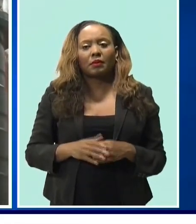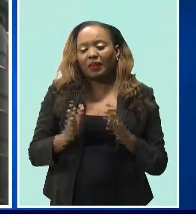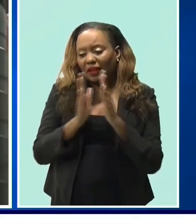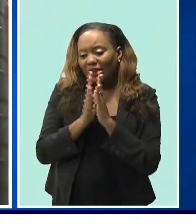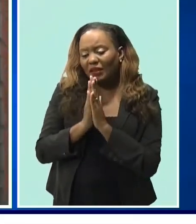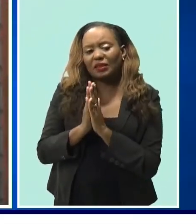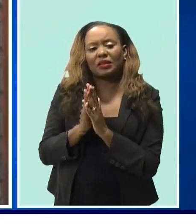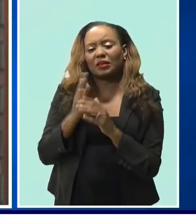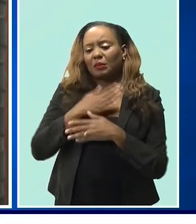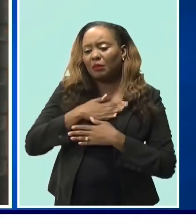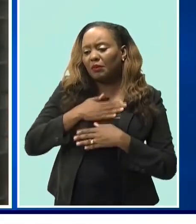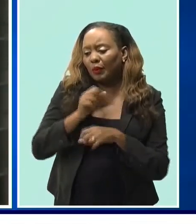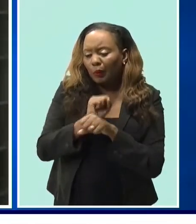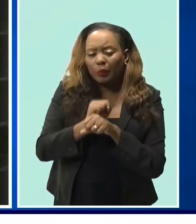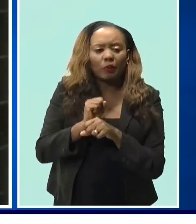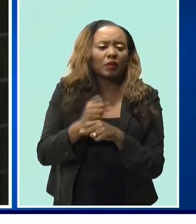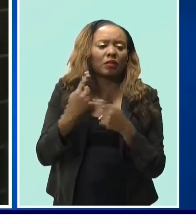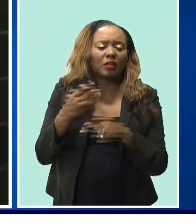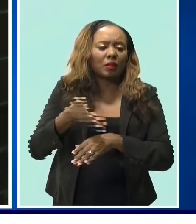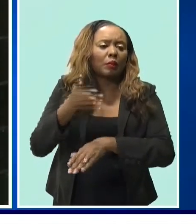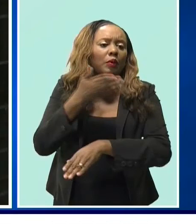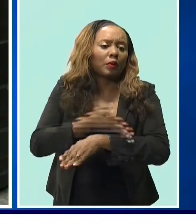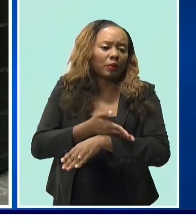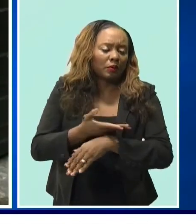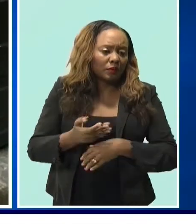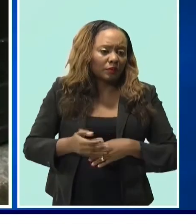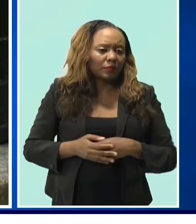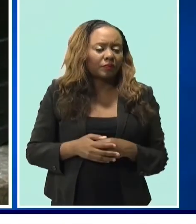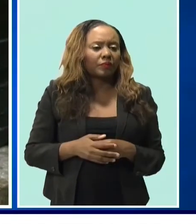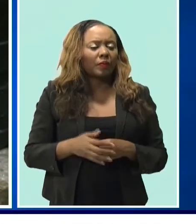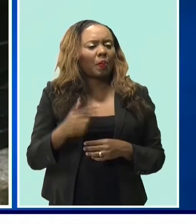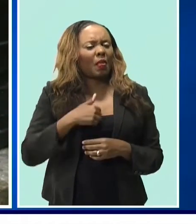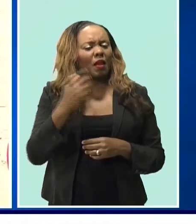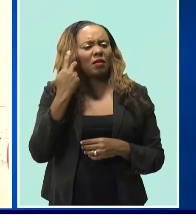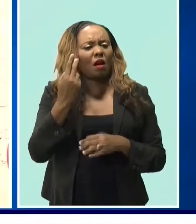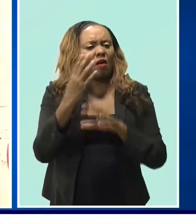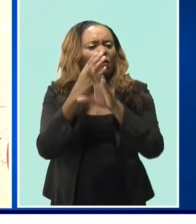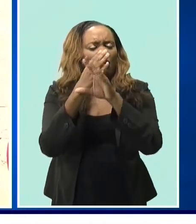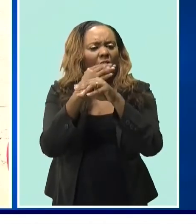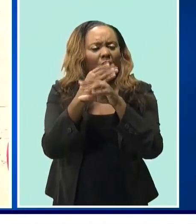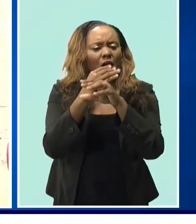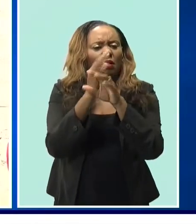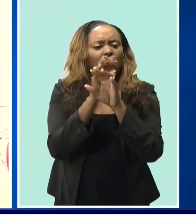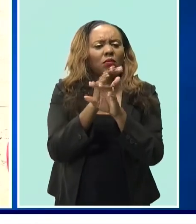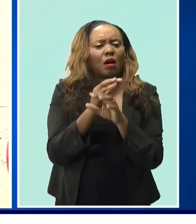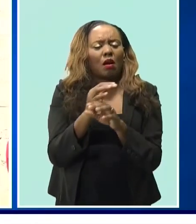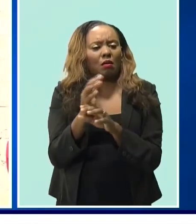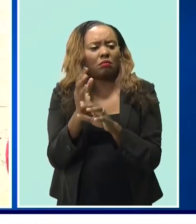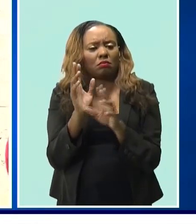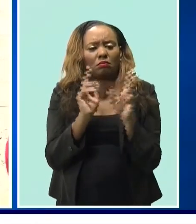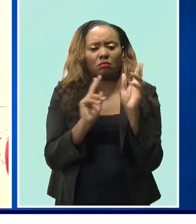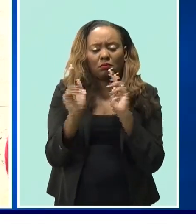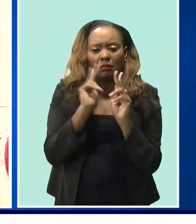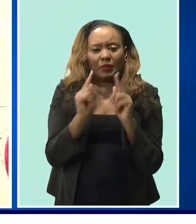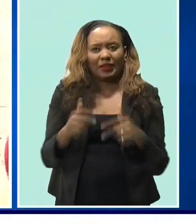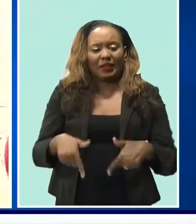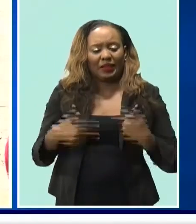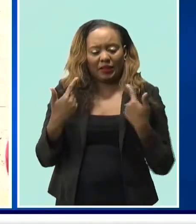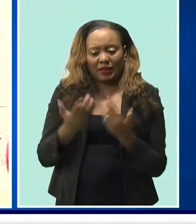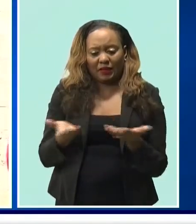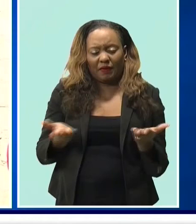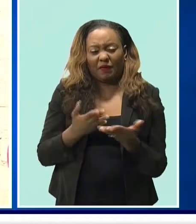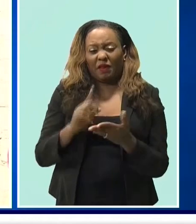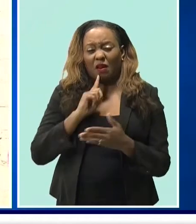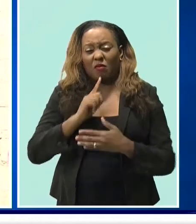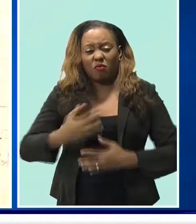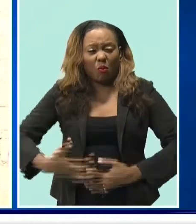continue working to improve conditions in St. John. I saw a video on social media that went viral with persons from here in Sherburne that are very, very